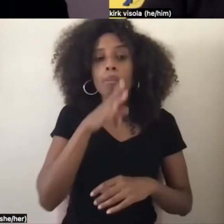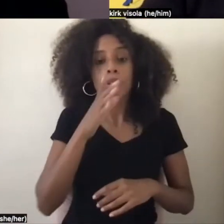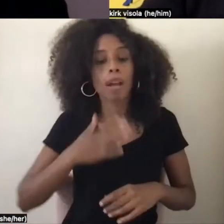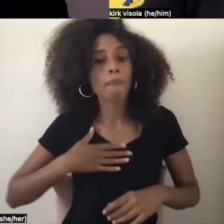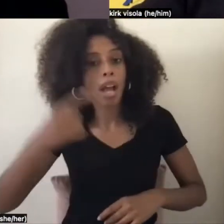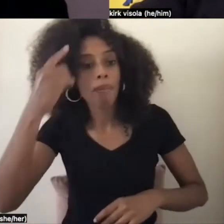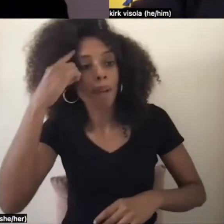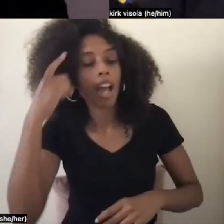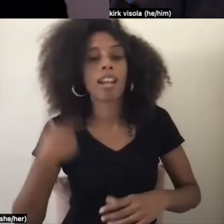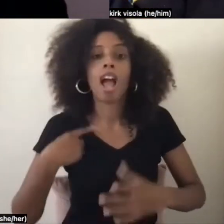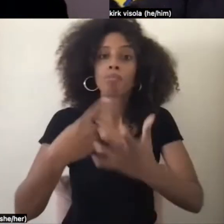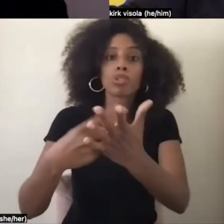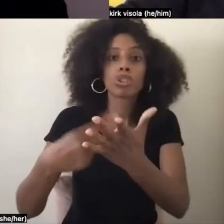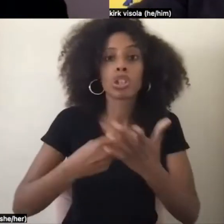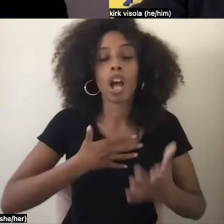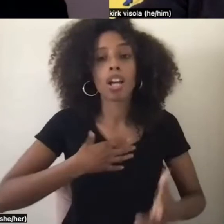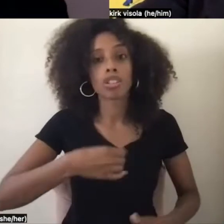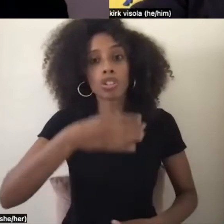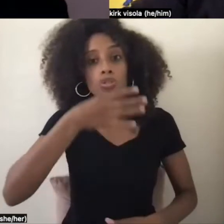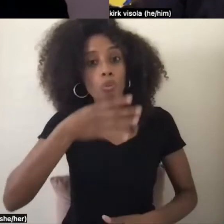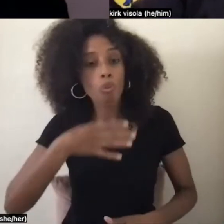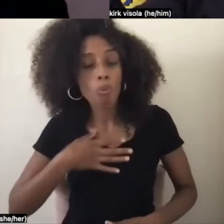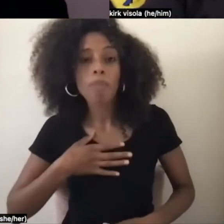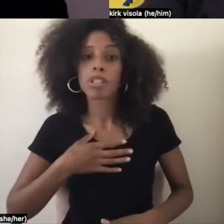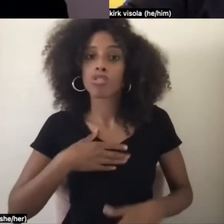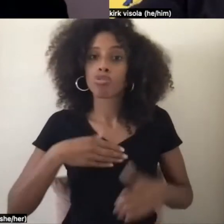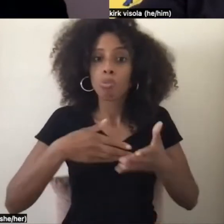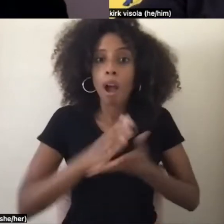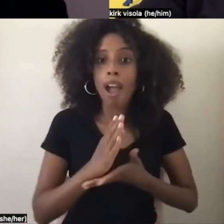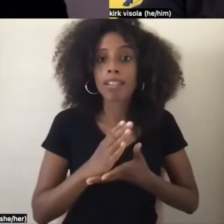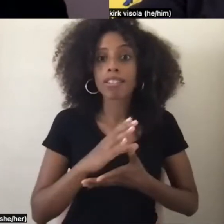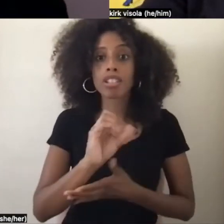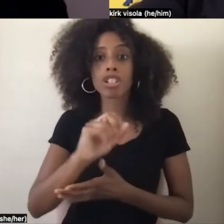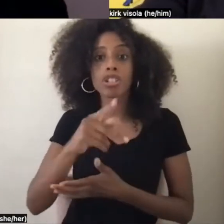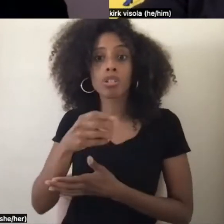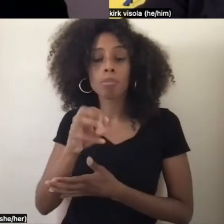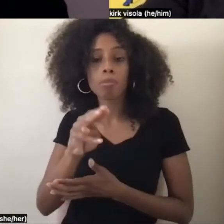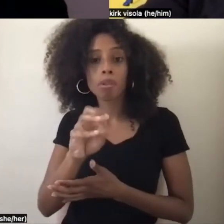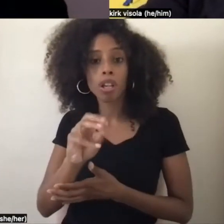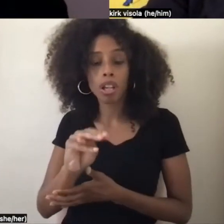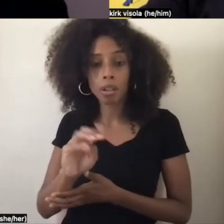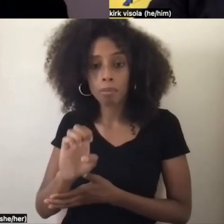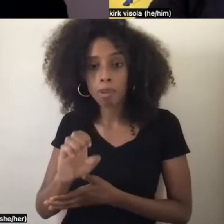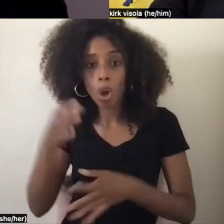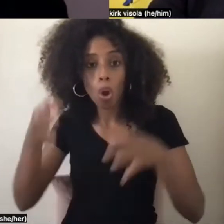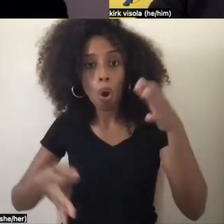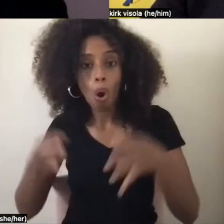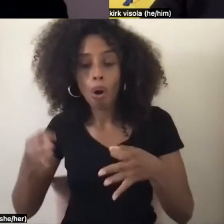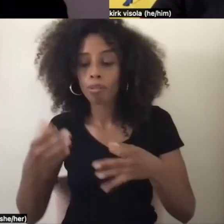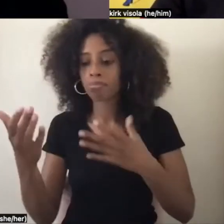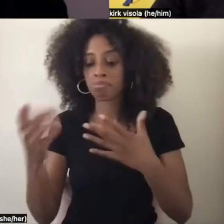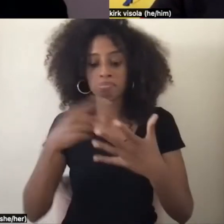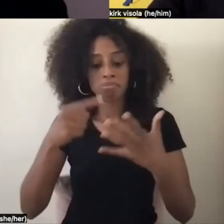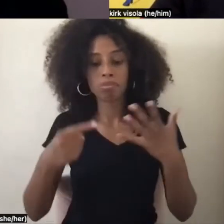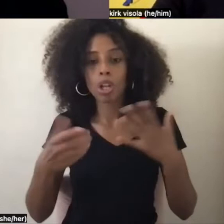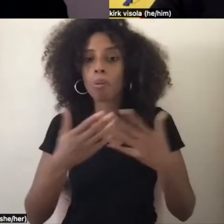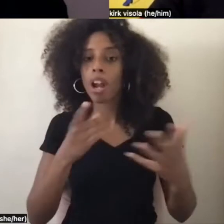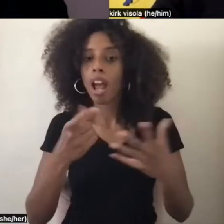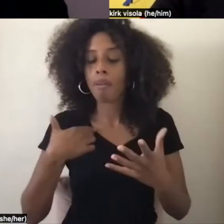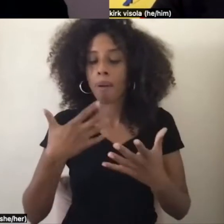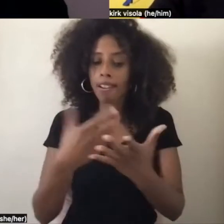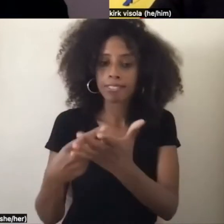women's rights, about the Supreme Court. I'm going to talk about anything else that I want to talk about in regards to helping and